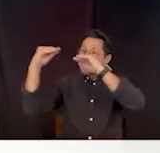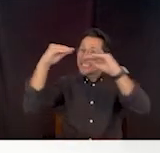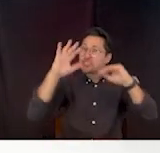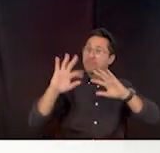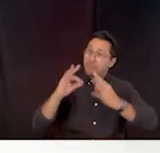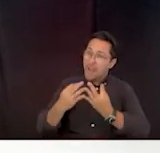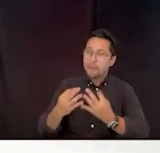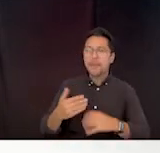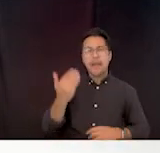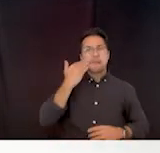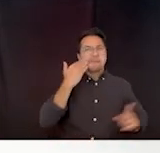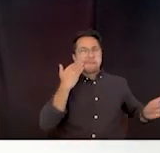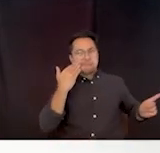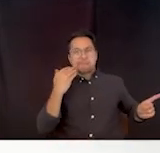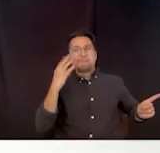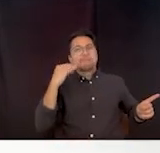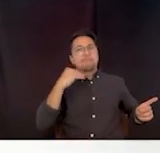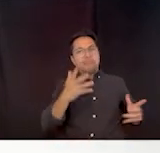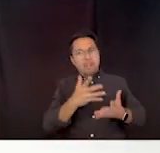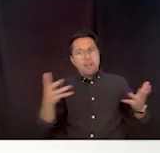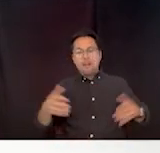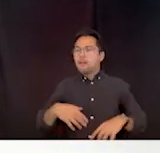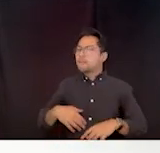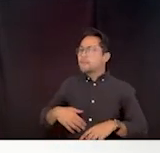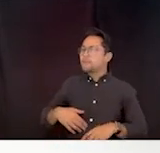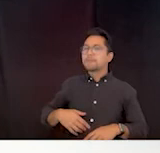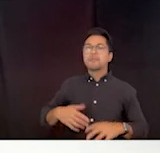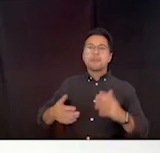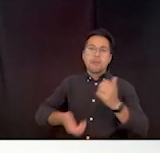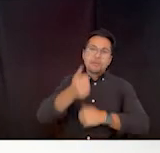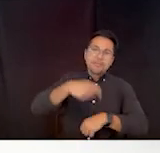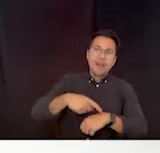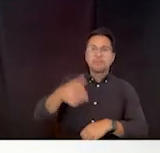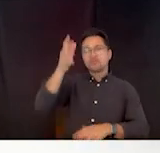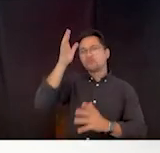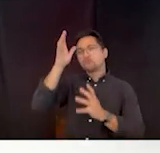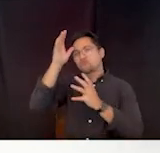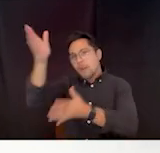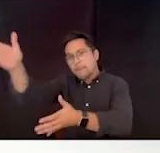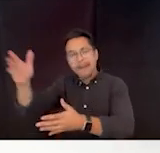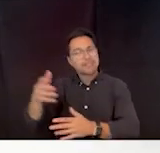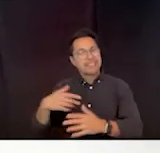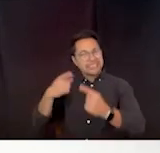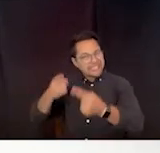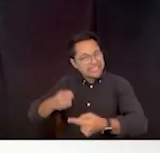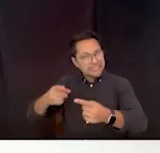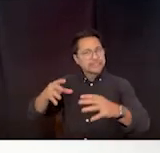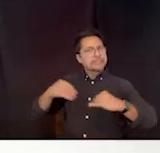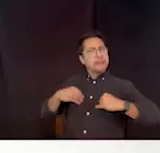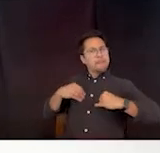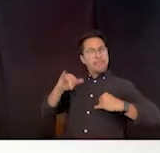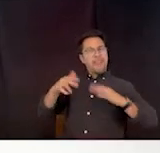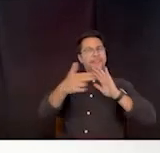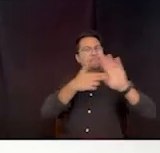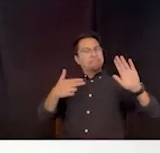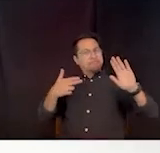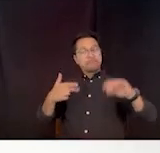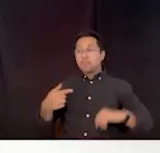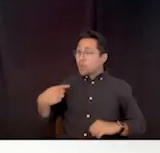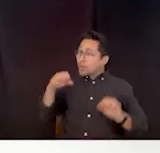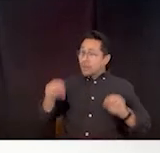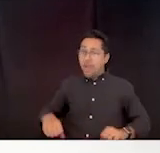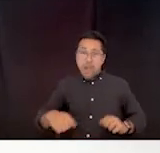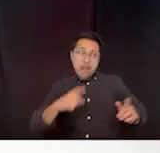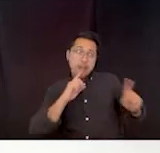Dr. Hans deals with this a lot. A lot of times it's the grandparents that really struggle to accept that diagnosis. We can talk to them